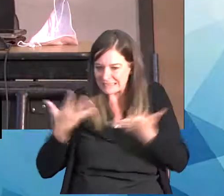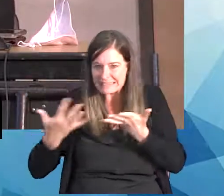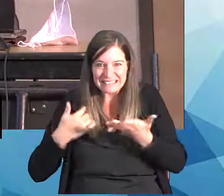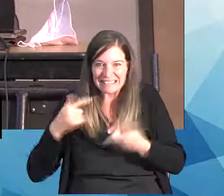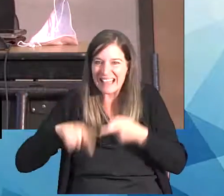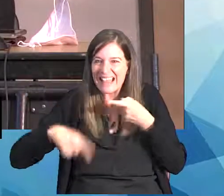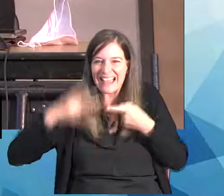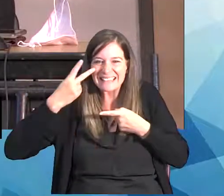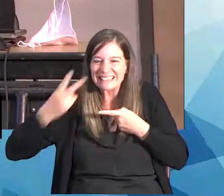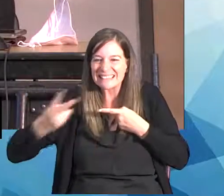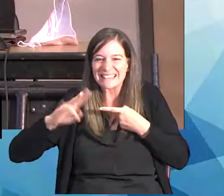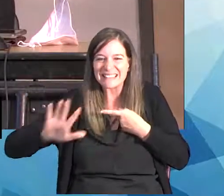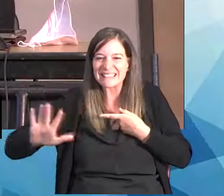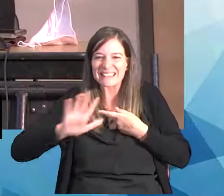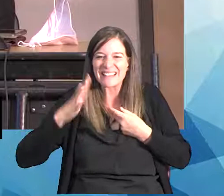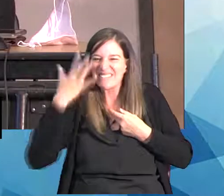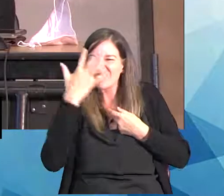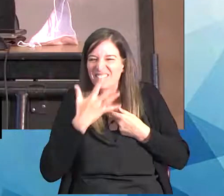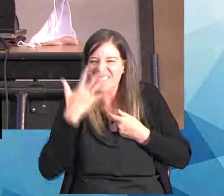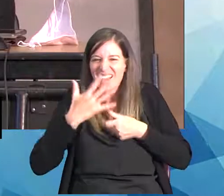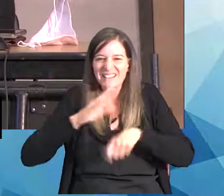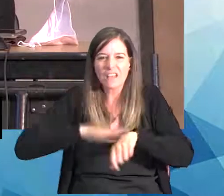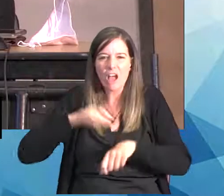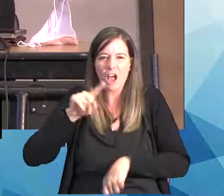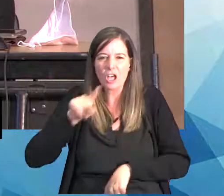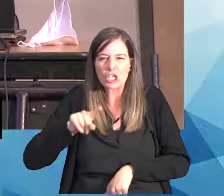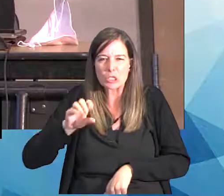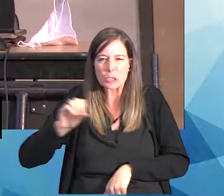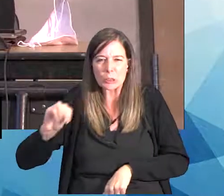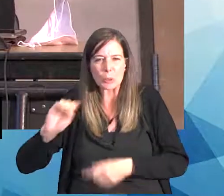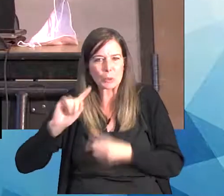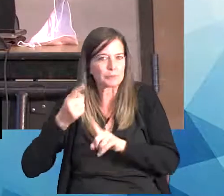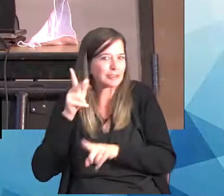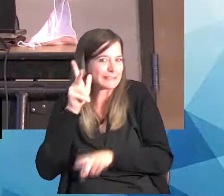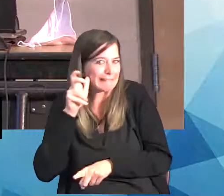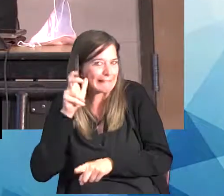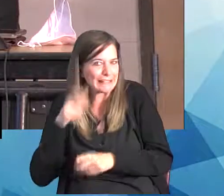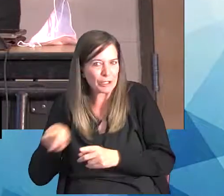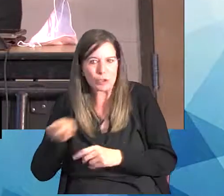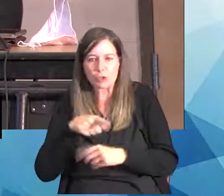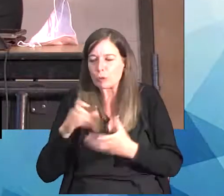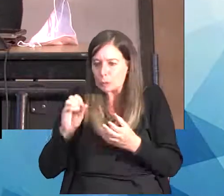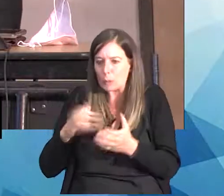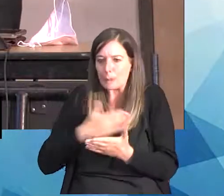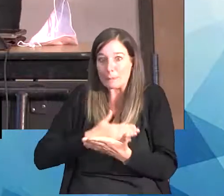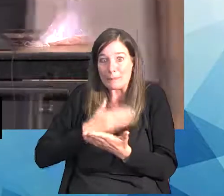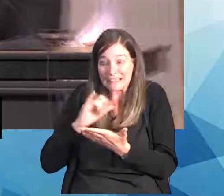have the audio indication. So to the extent that you'd like to speak, just go ahead and speak up.